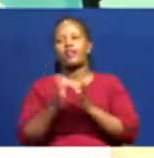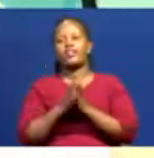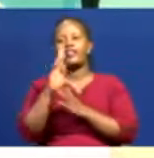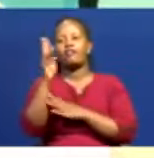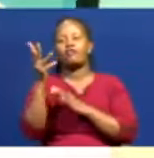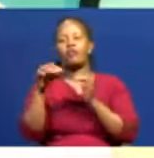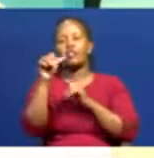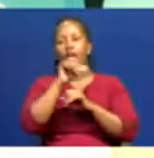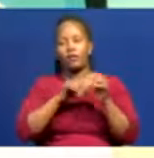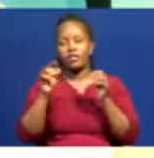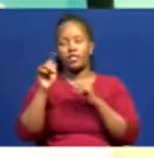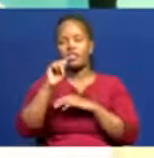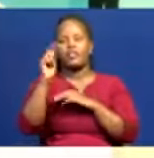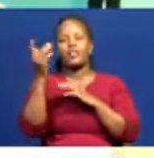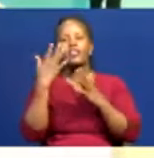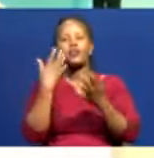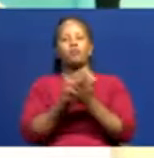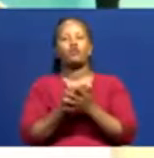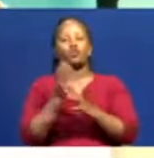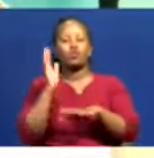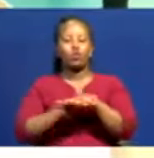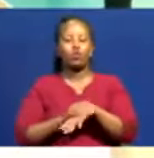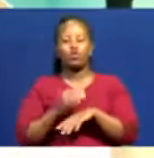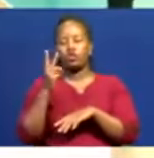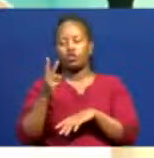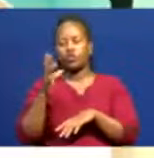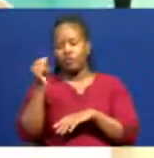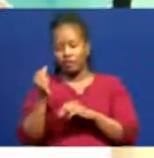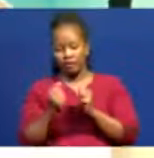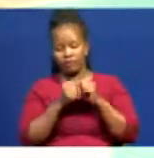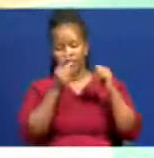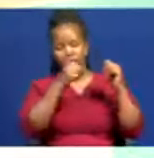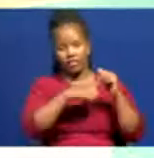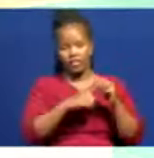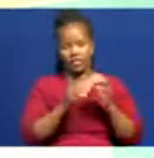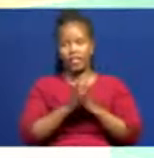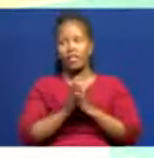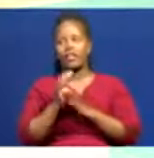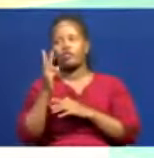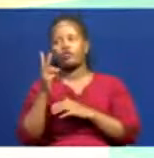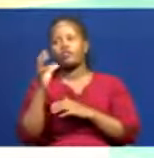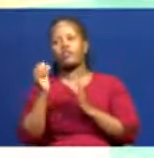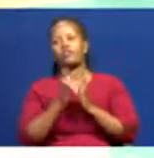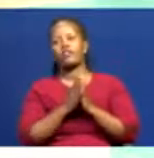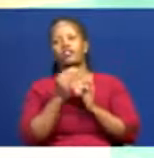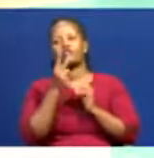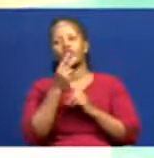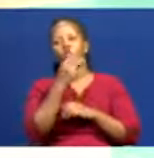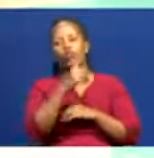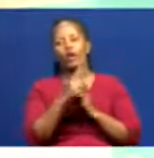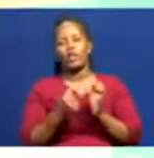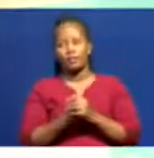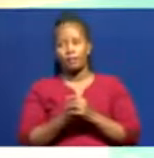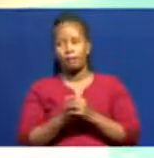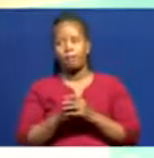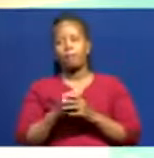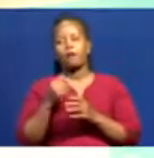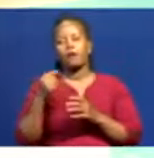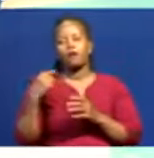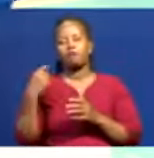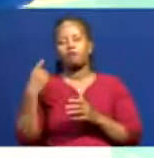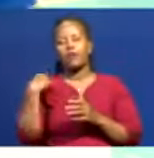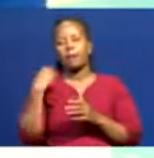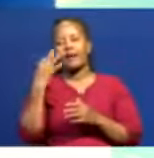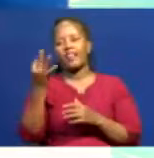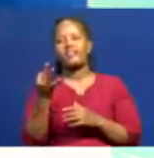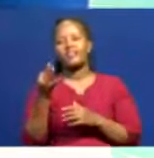Kenya Prisons secured deserving 25-16, 25-22 win respectively. Number three, my ladies, the ladies really played well. They